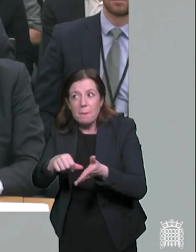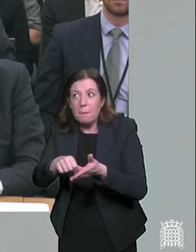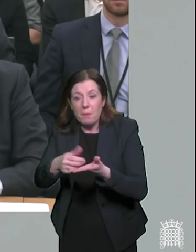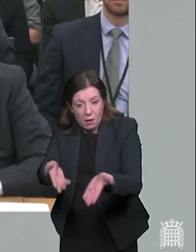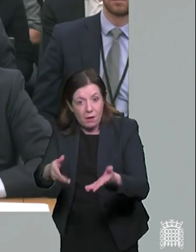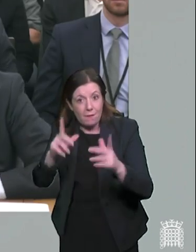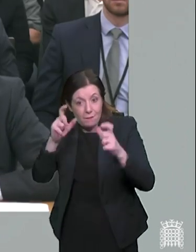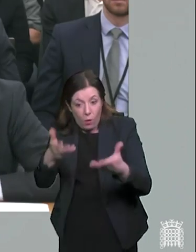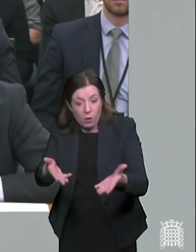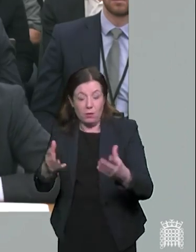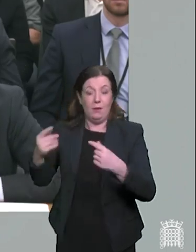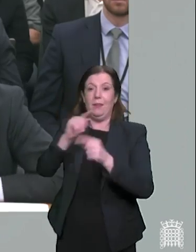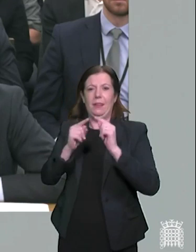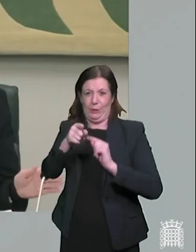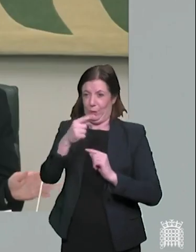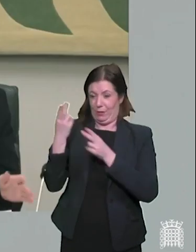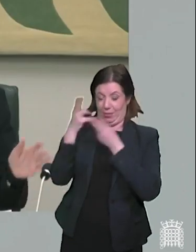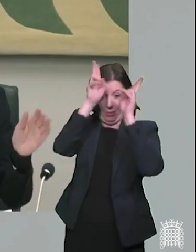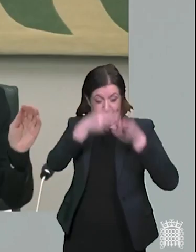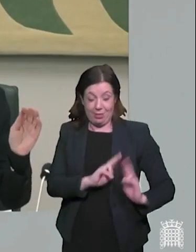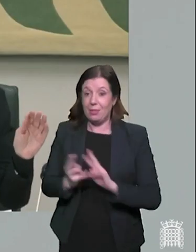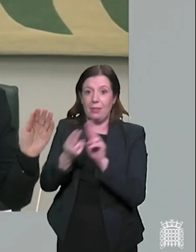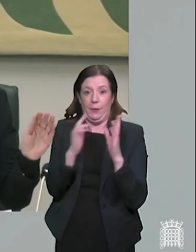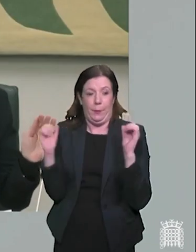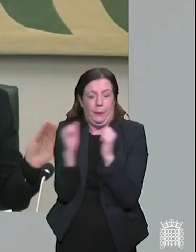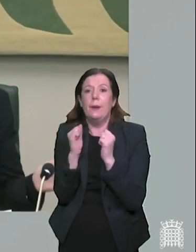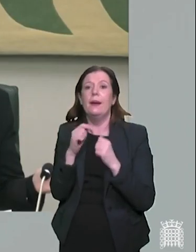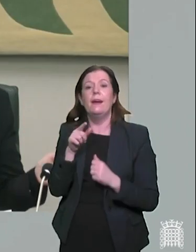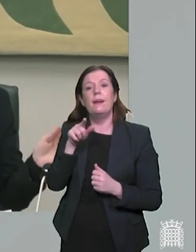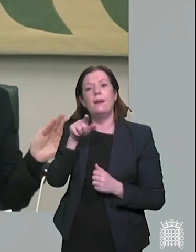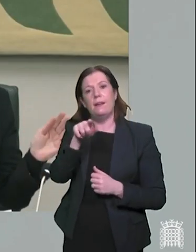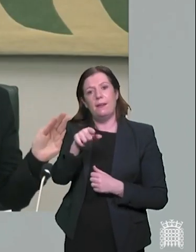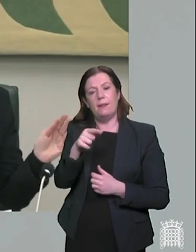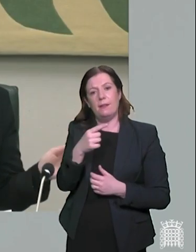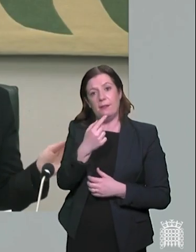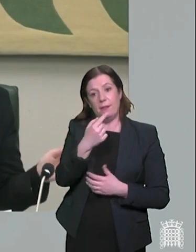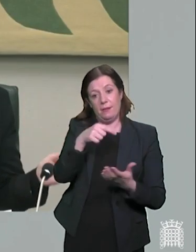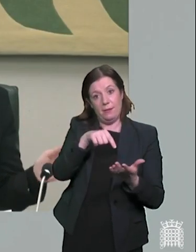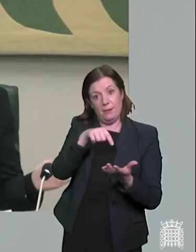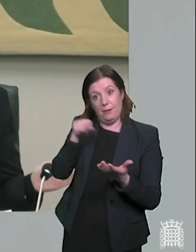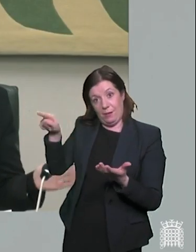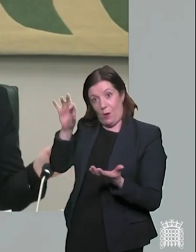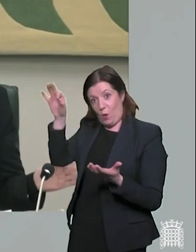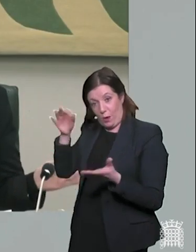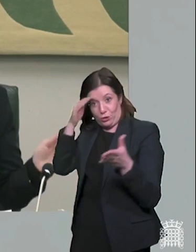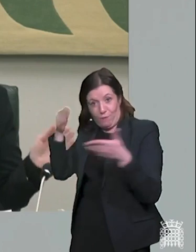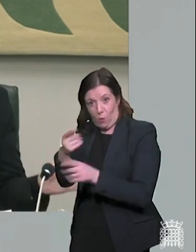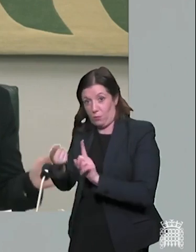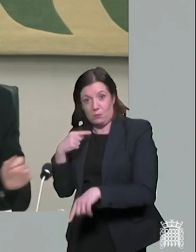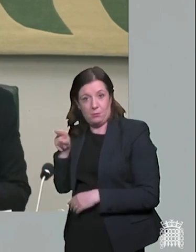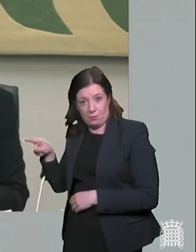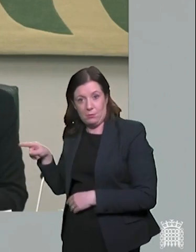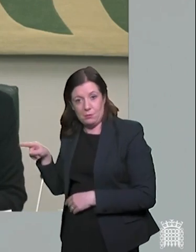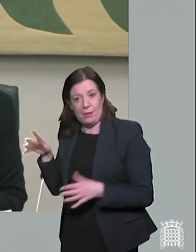That did not mean to me that about higgledy-piggledy corridors. If you could just refer yourself to Sir Bernard's next question, which is about